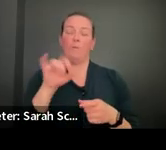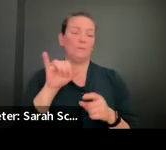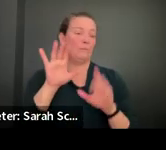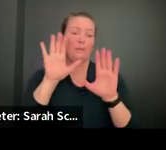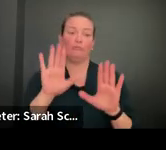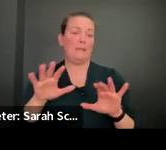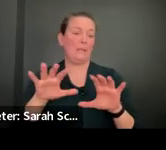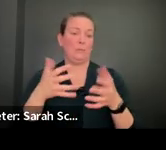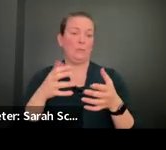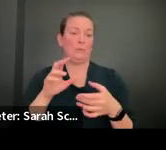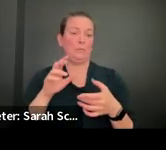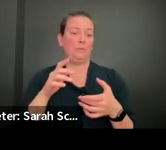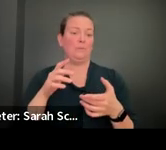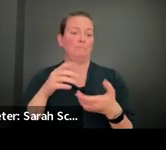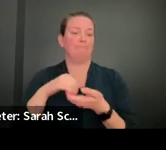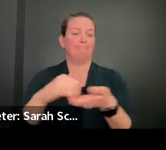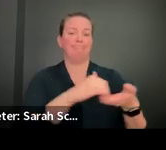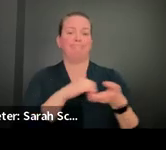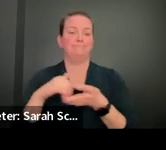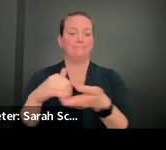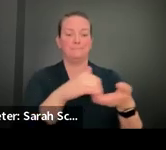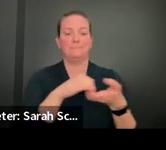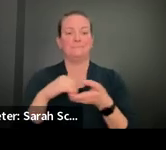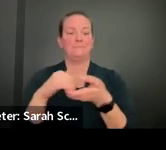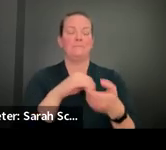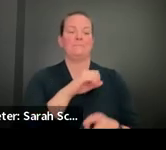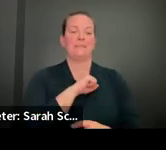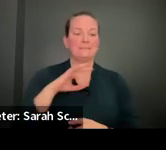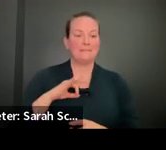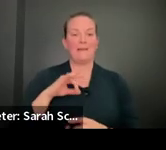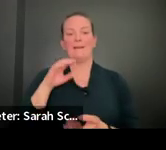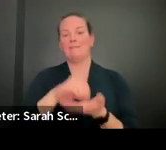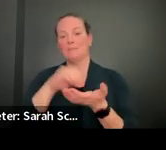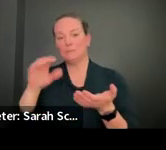dynamic that forms between staff, students,